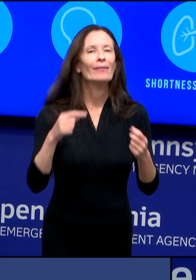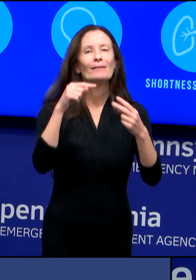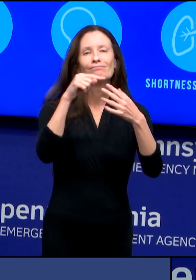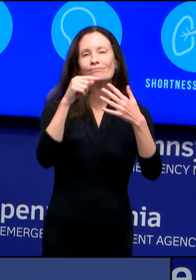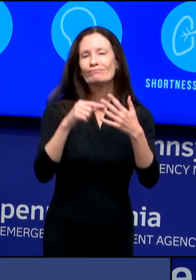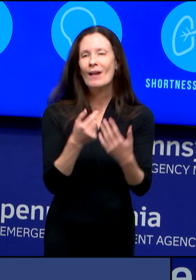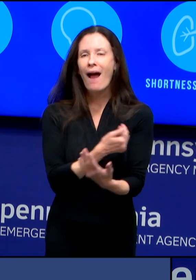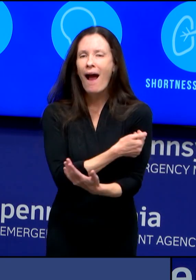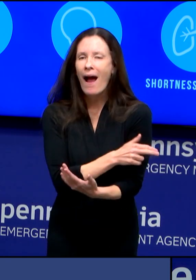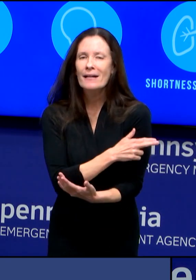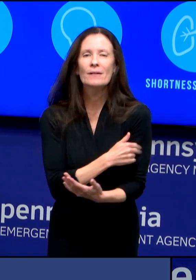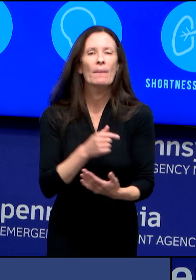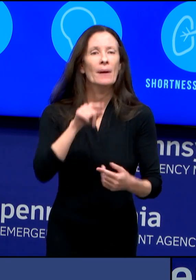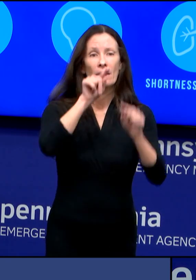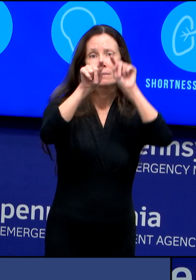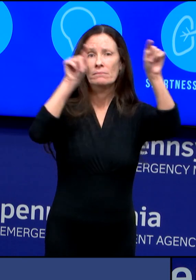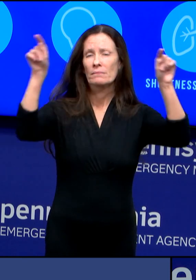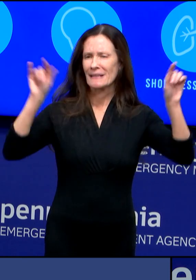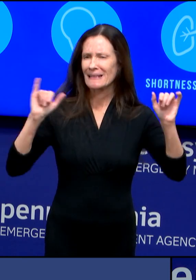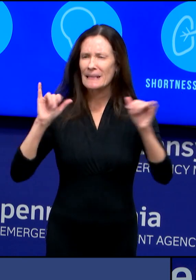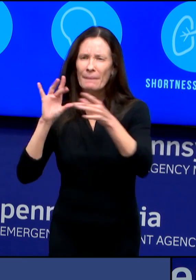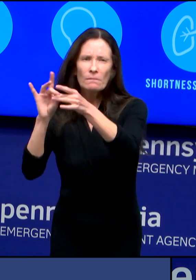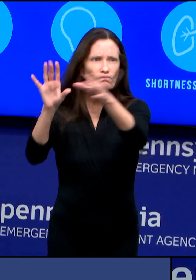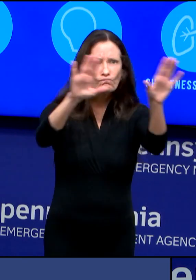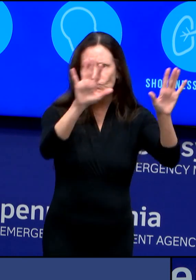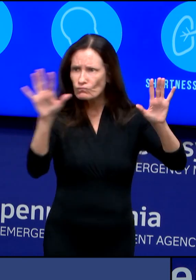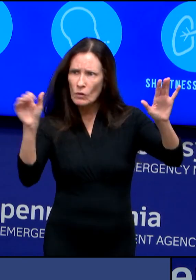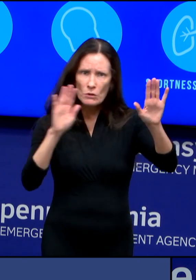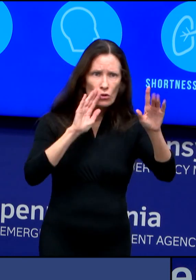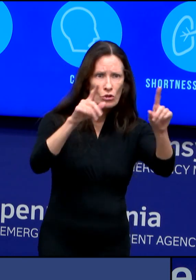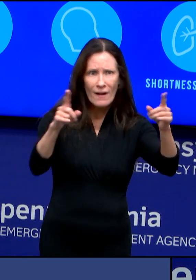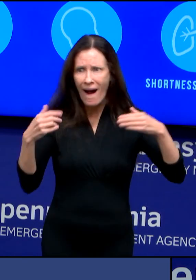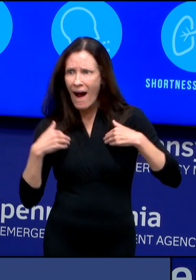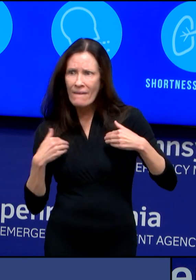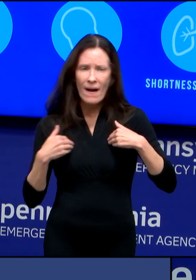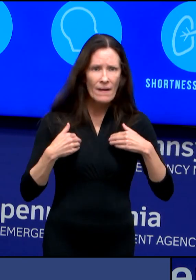final from WFMZ, President Trump was touting two